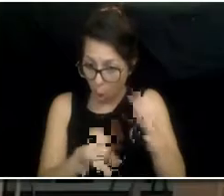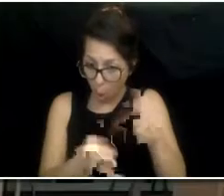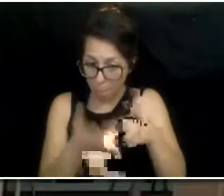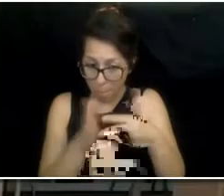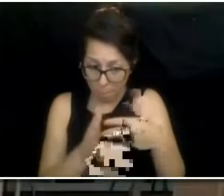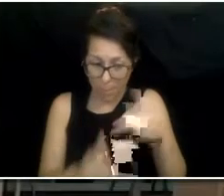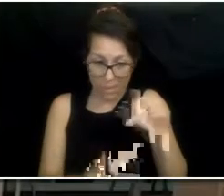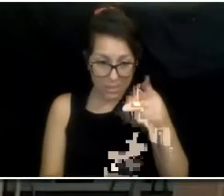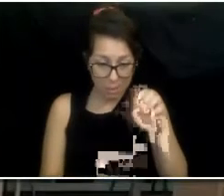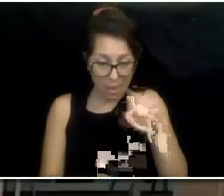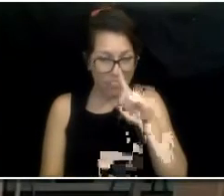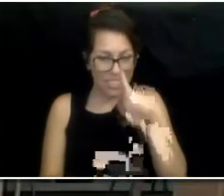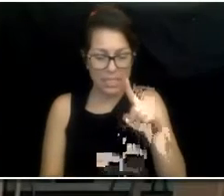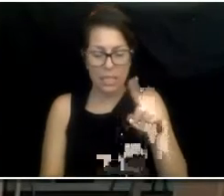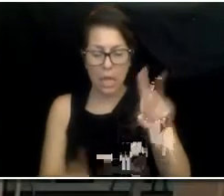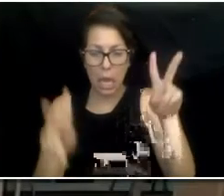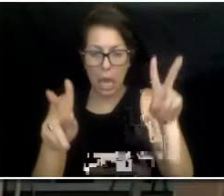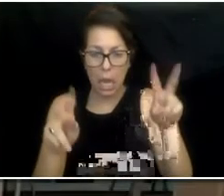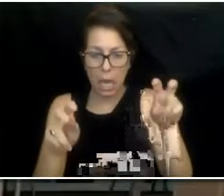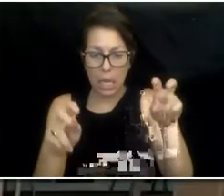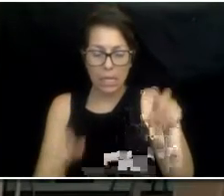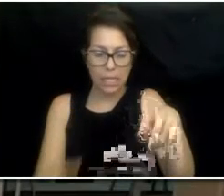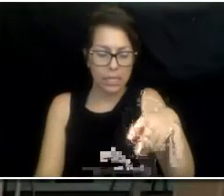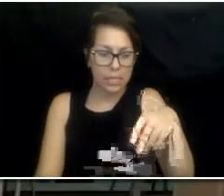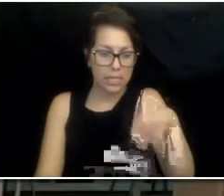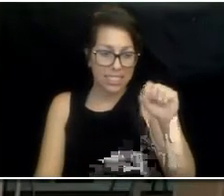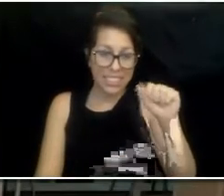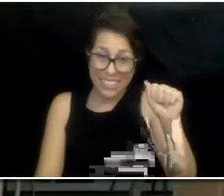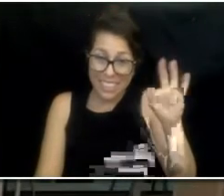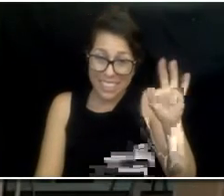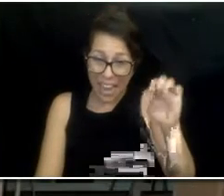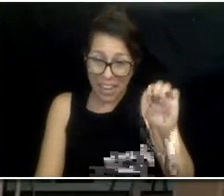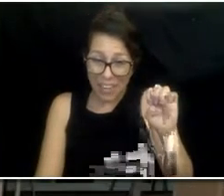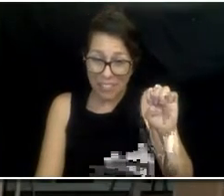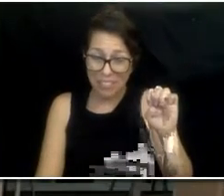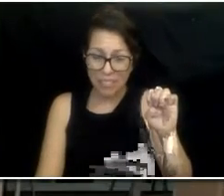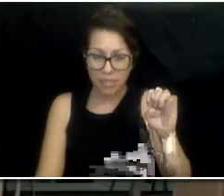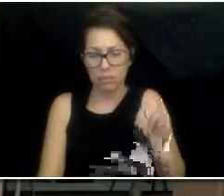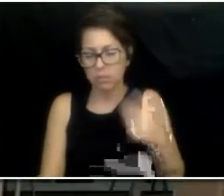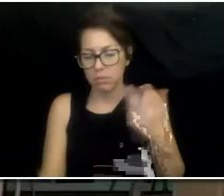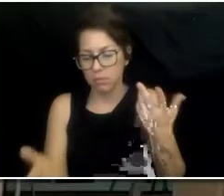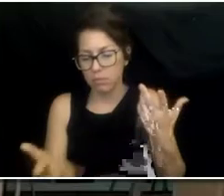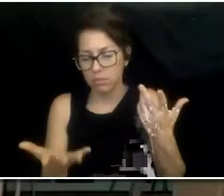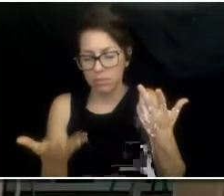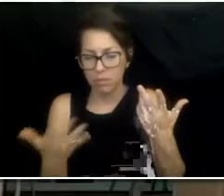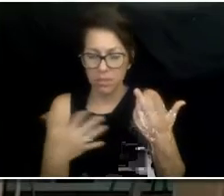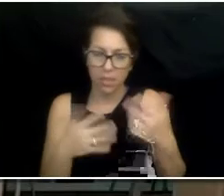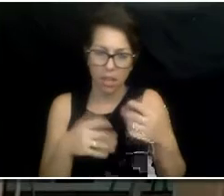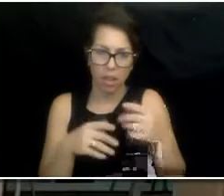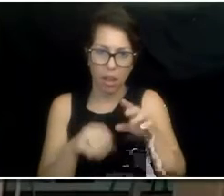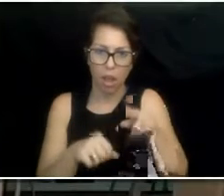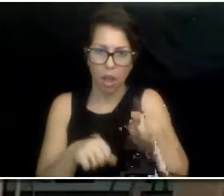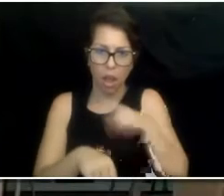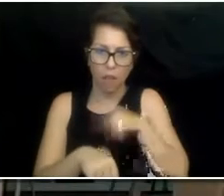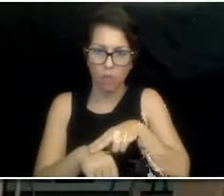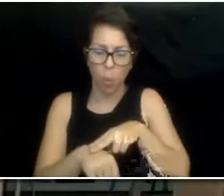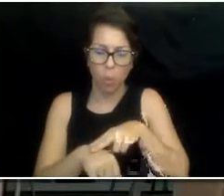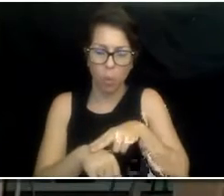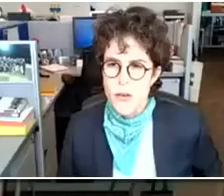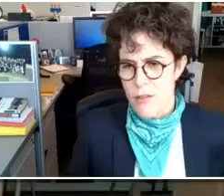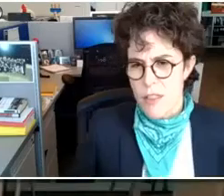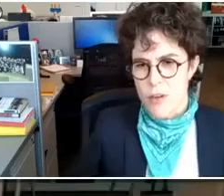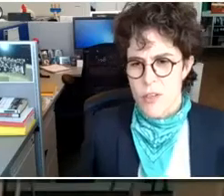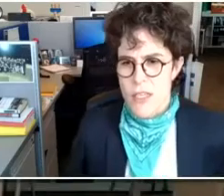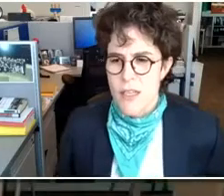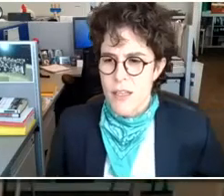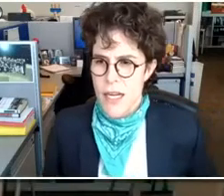able to respond thank you to commissioner well for jumping in there um the vast majority of the domestic violence shelter